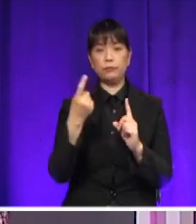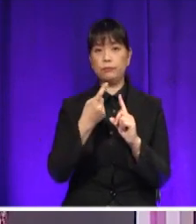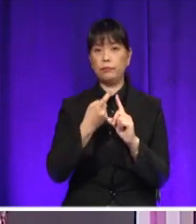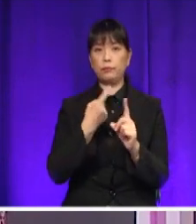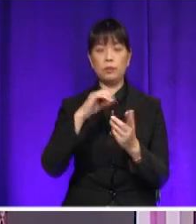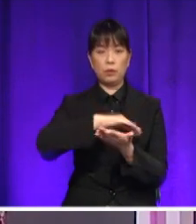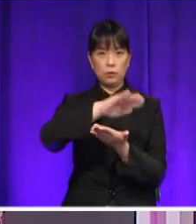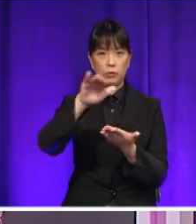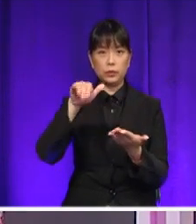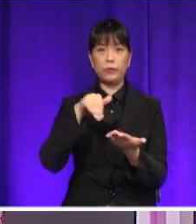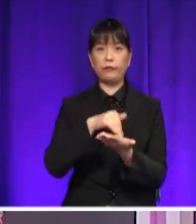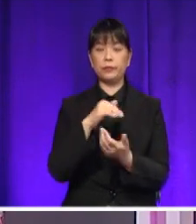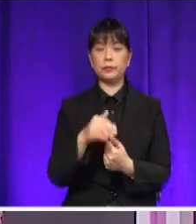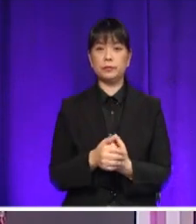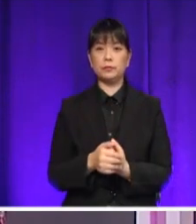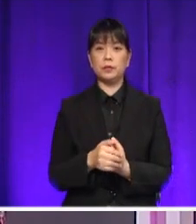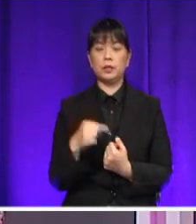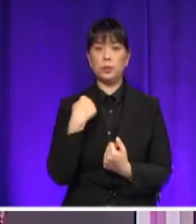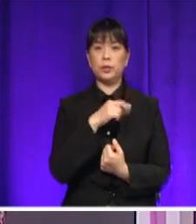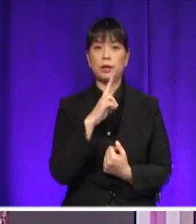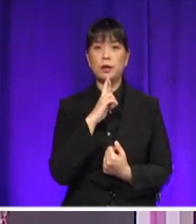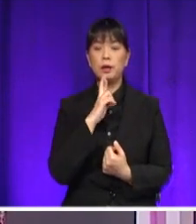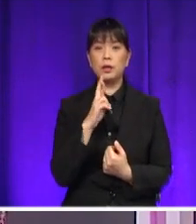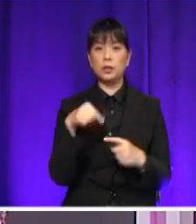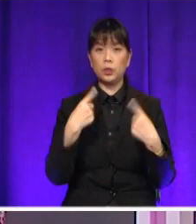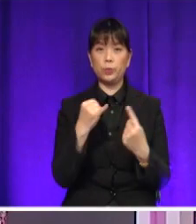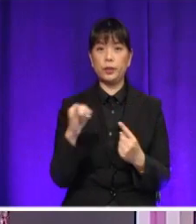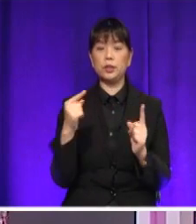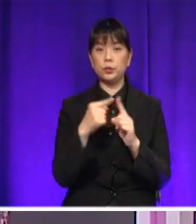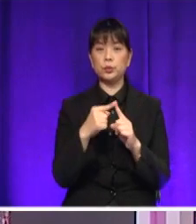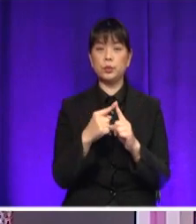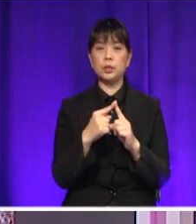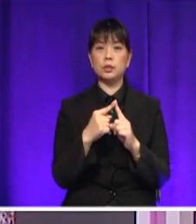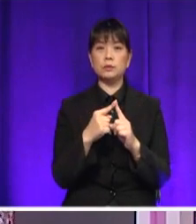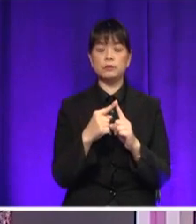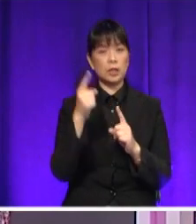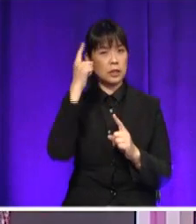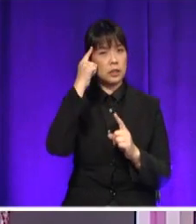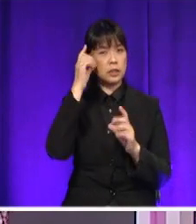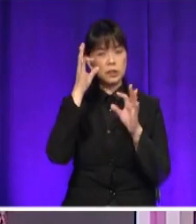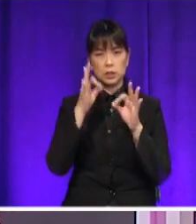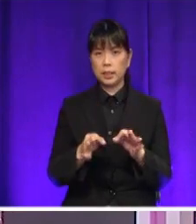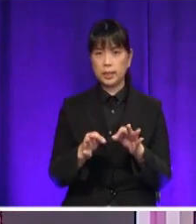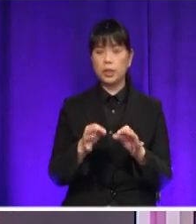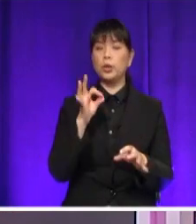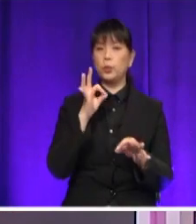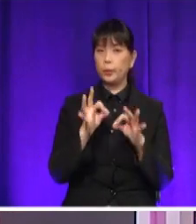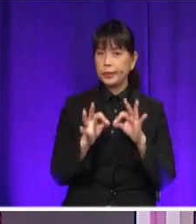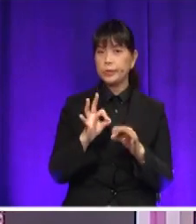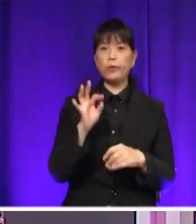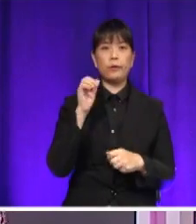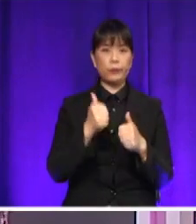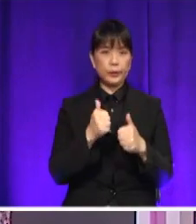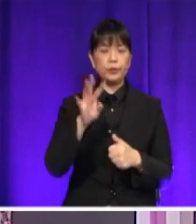Yes, but we are going to decide which of the 4 ideas is the best. We will try,